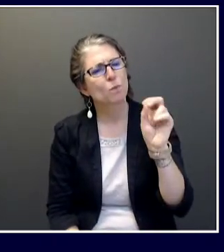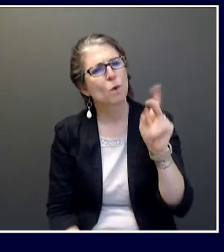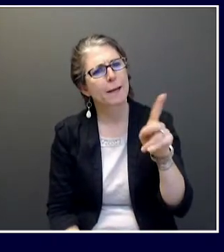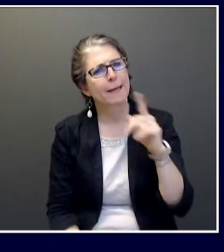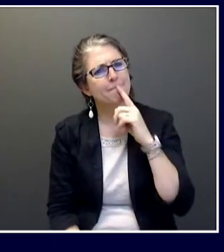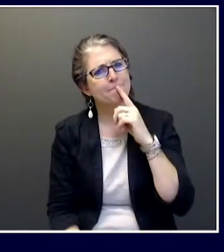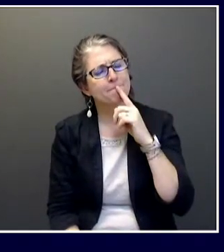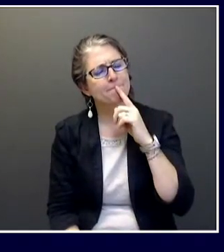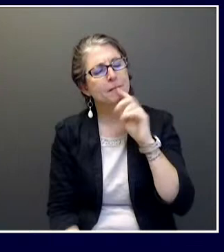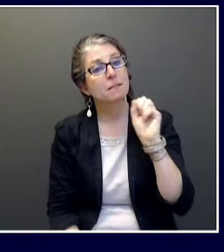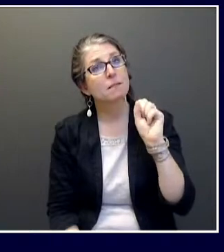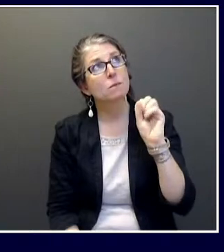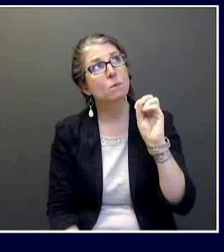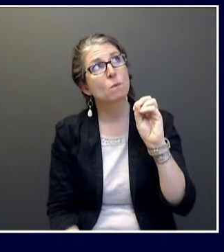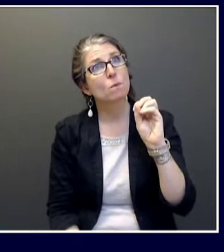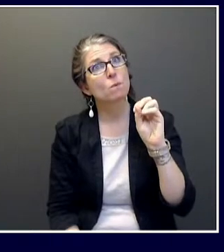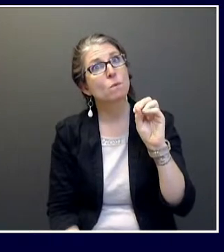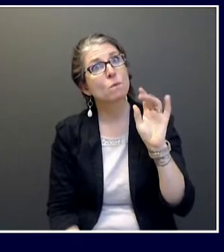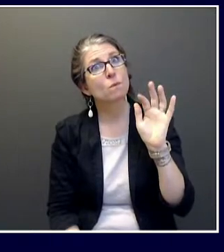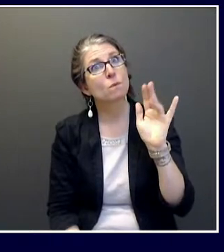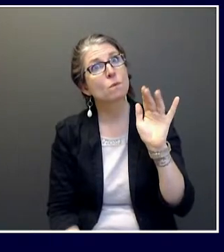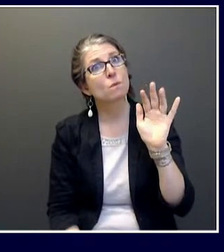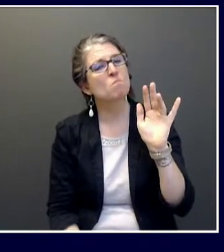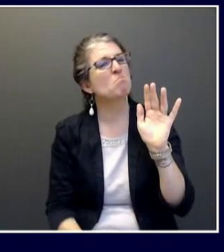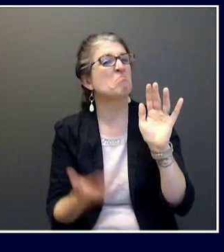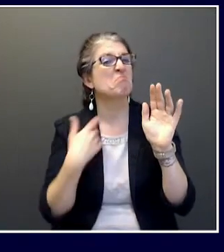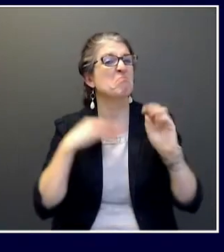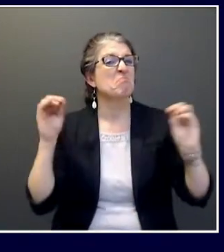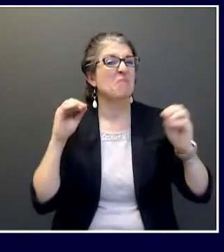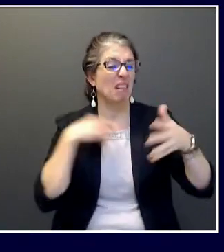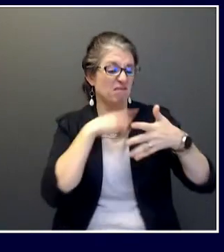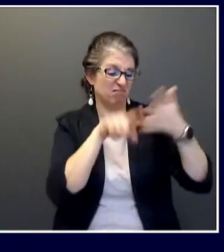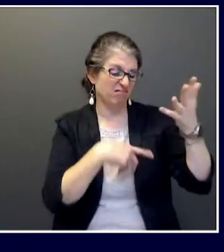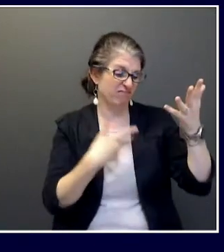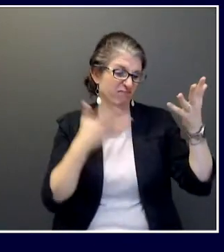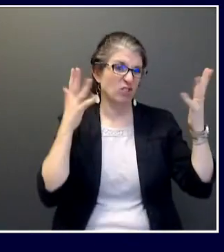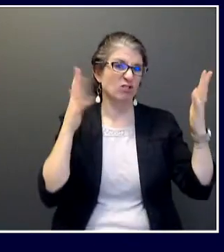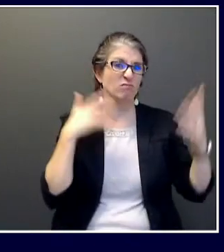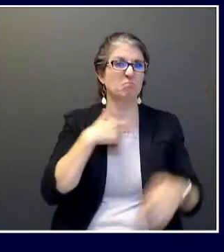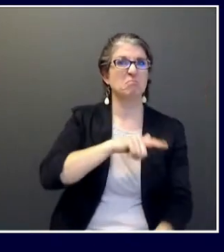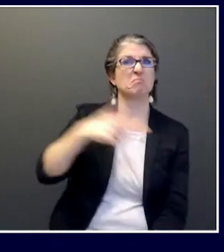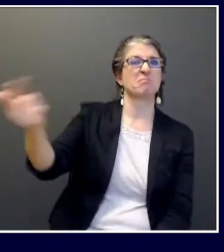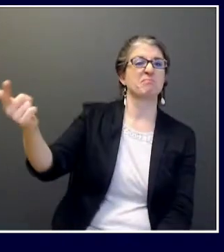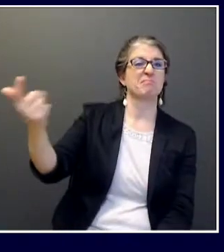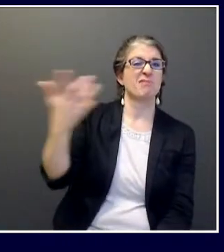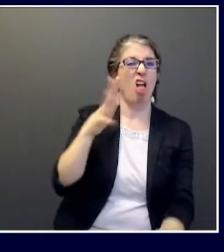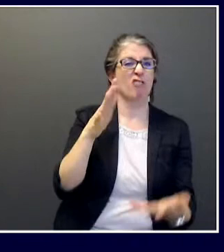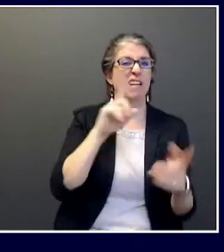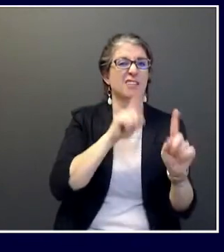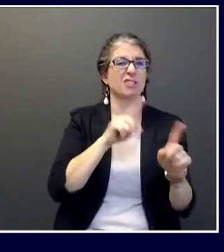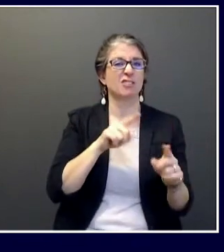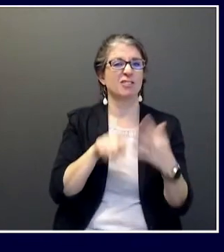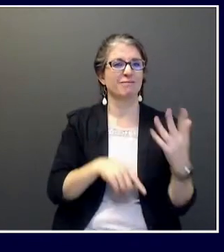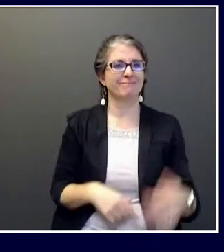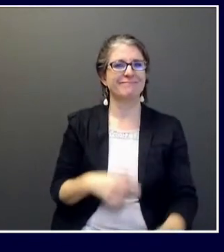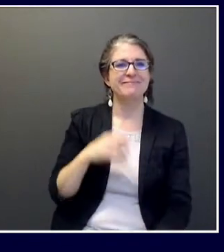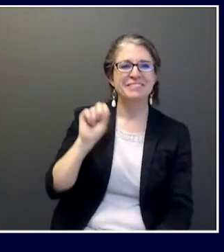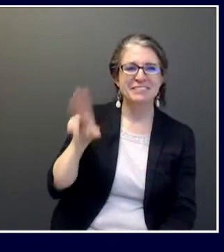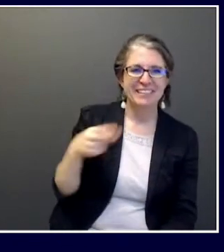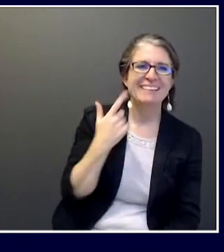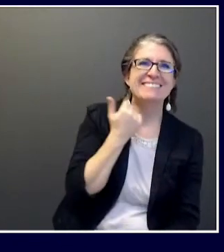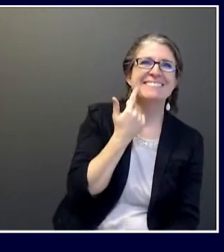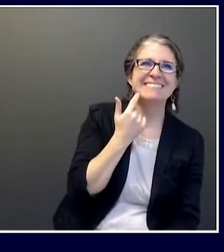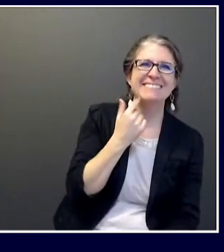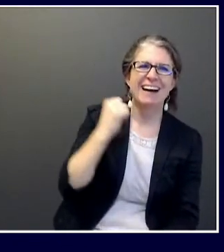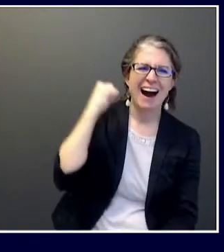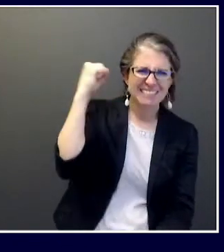allow you to move on to the next person, as my other questions have already been dealt with. Let's go Red Sox. Thanks, Patrick.